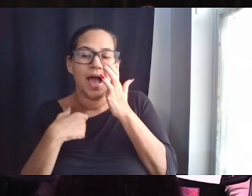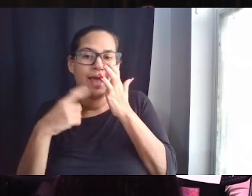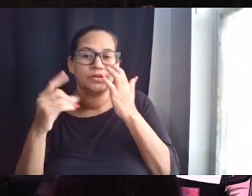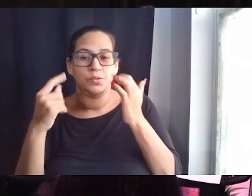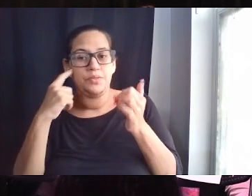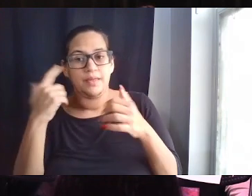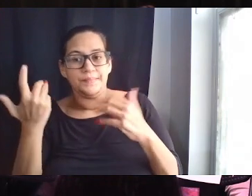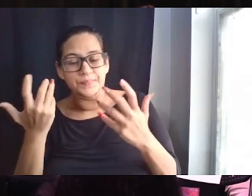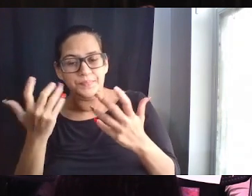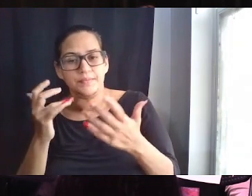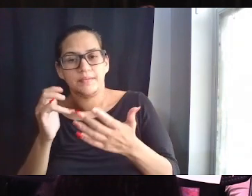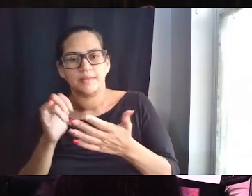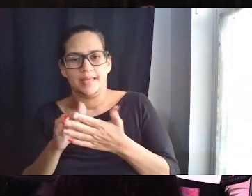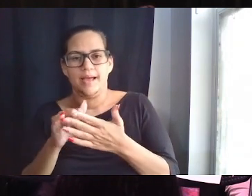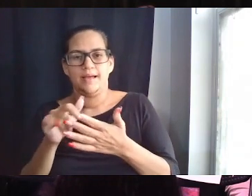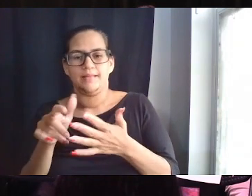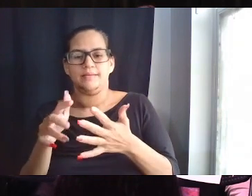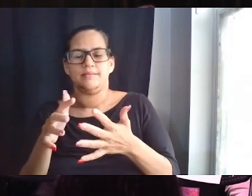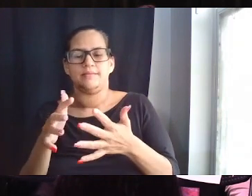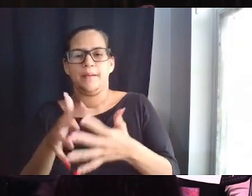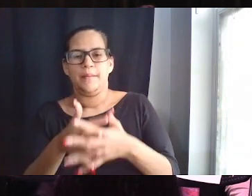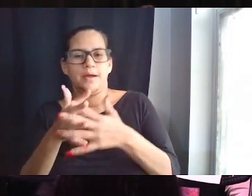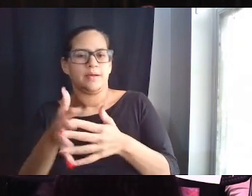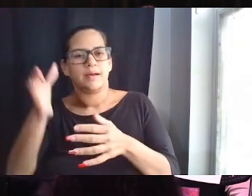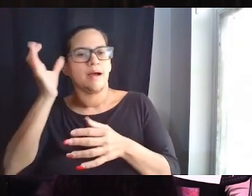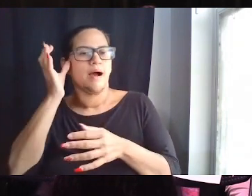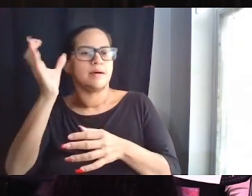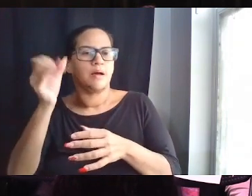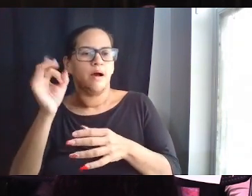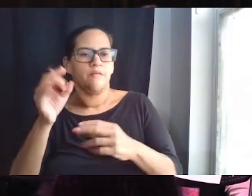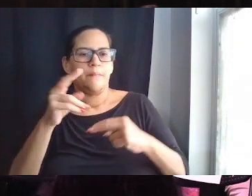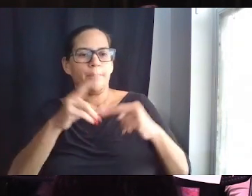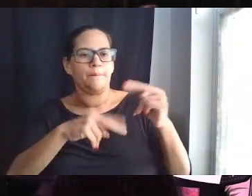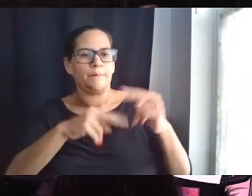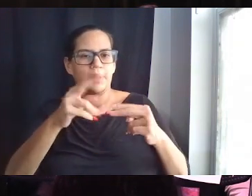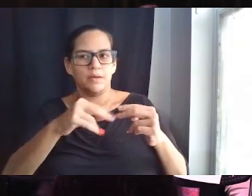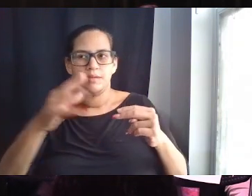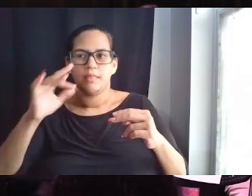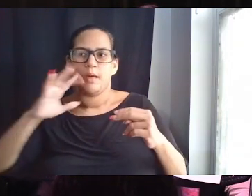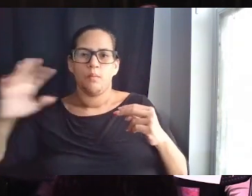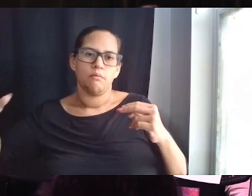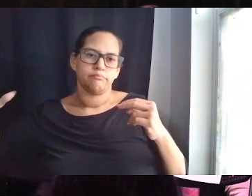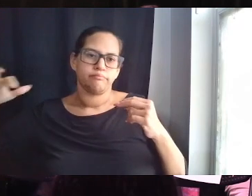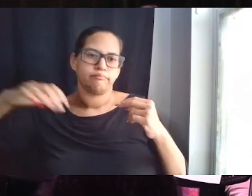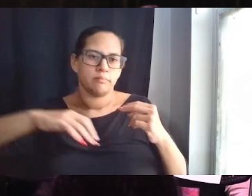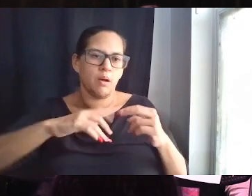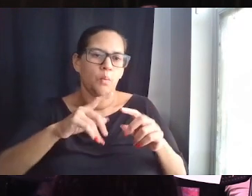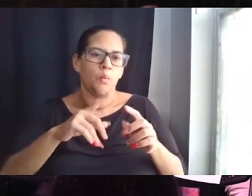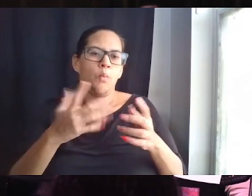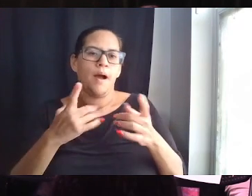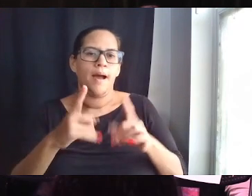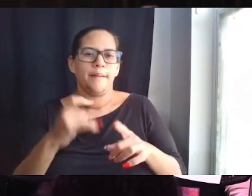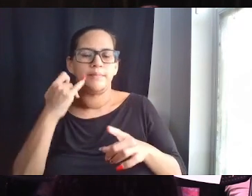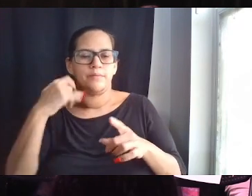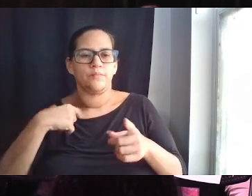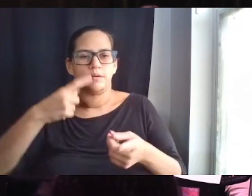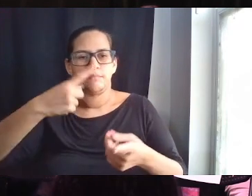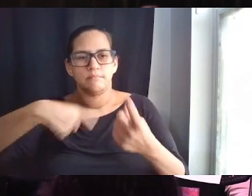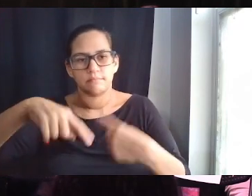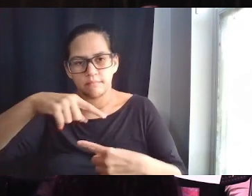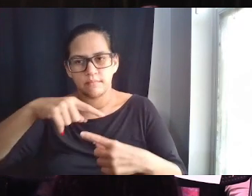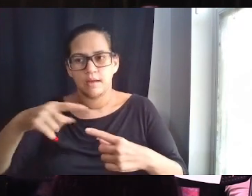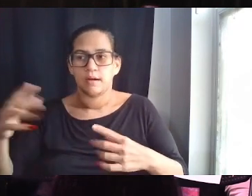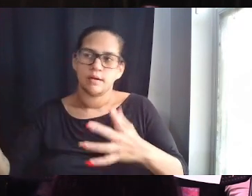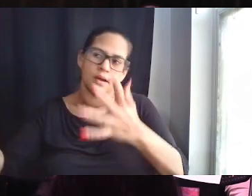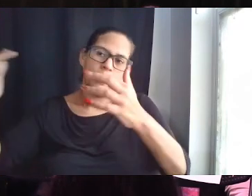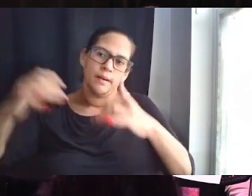American concept of build and they will come. What happens if we turn that around? Come and let's build